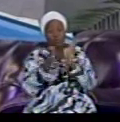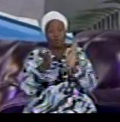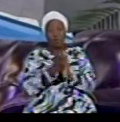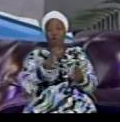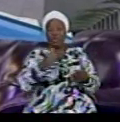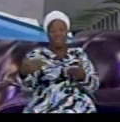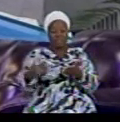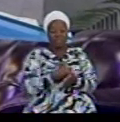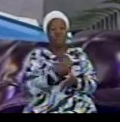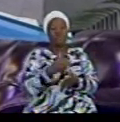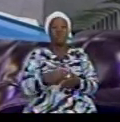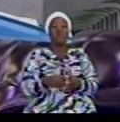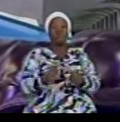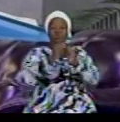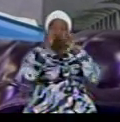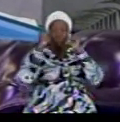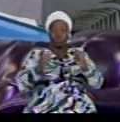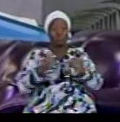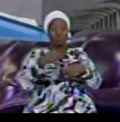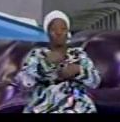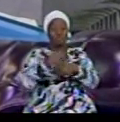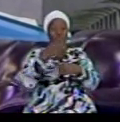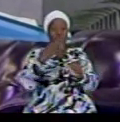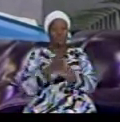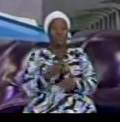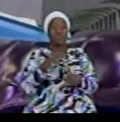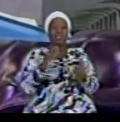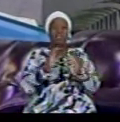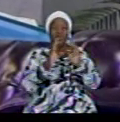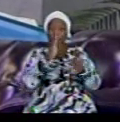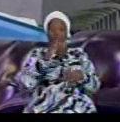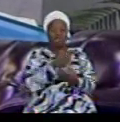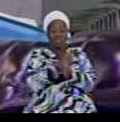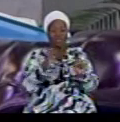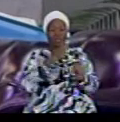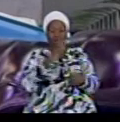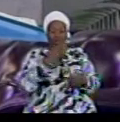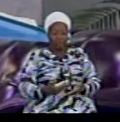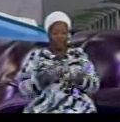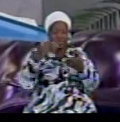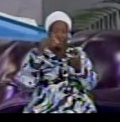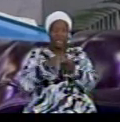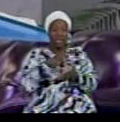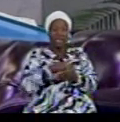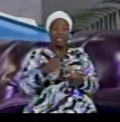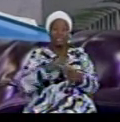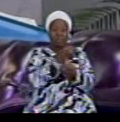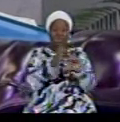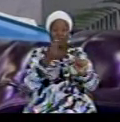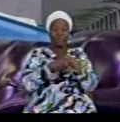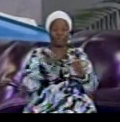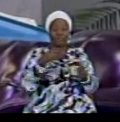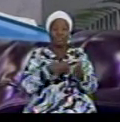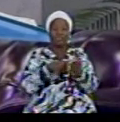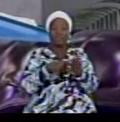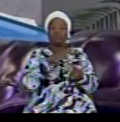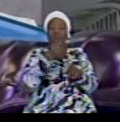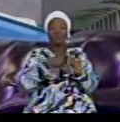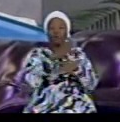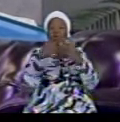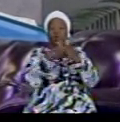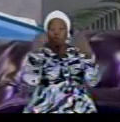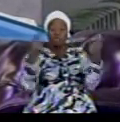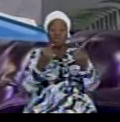new incorruptible creature. If you have been saved, if you have been born again during this crusade, here on the grounds